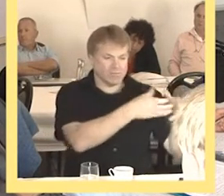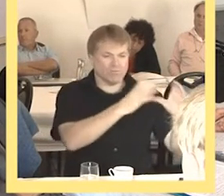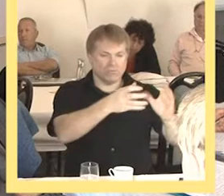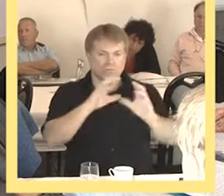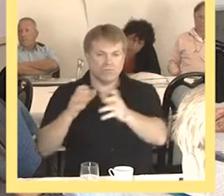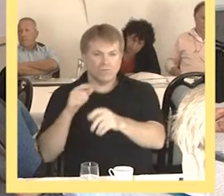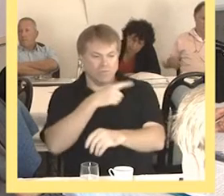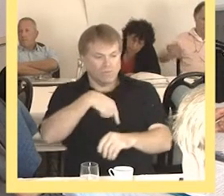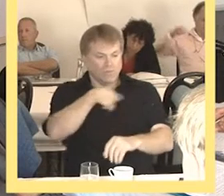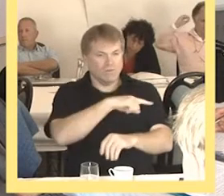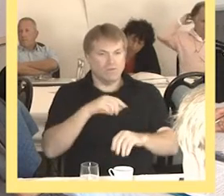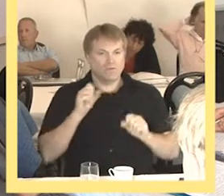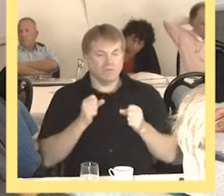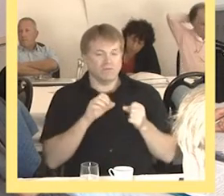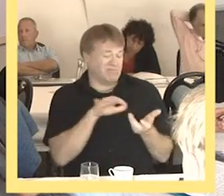in